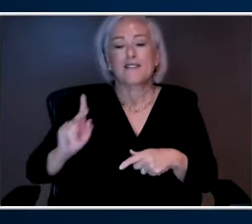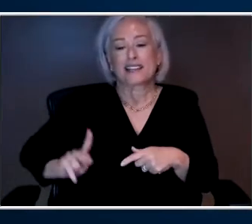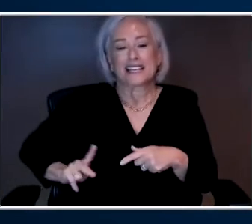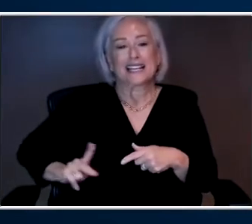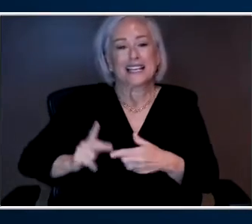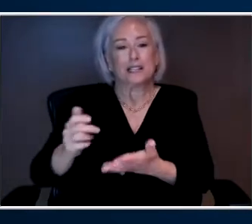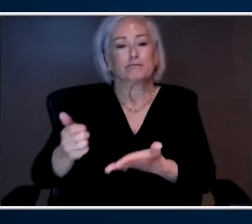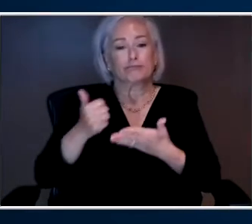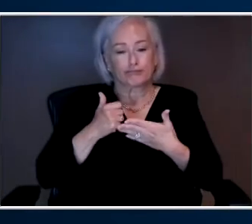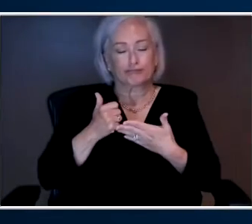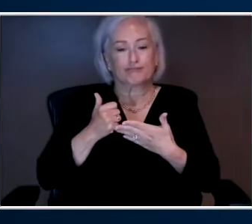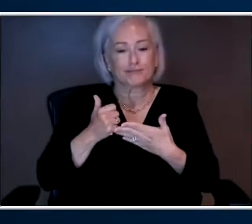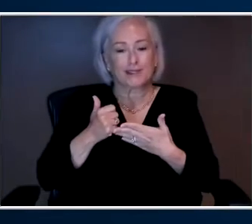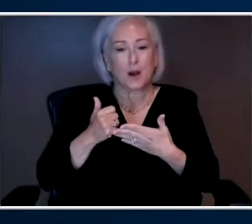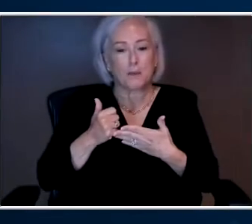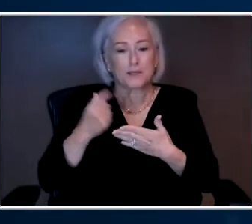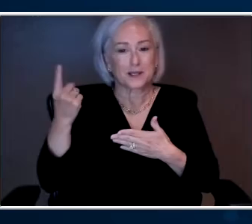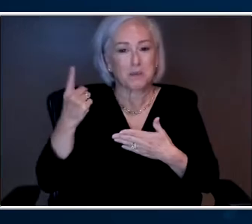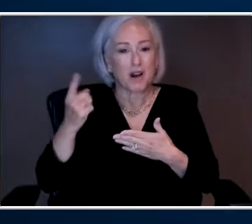help somebody.